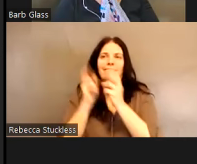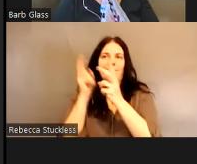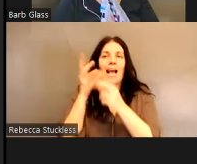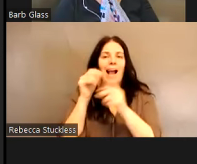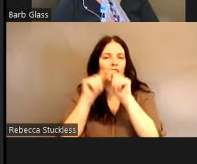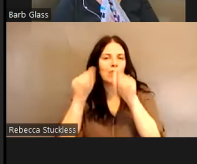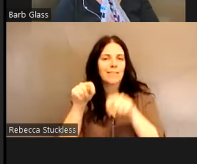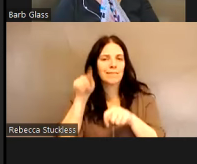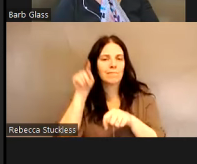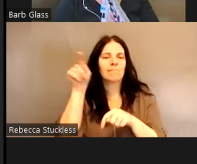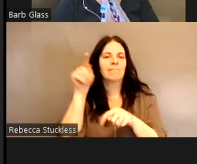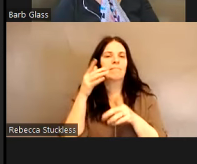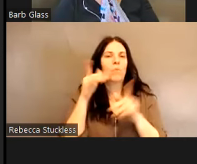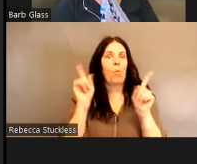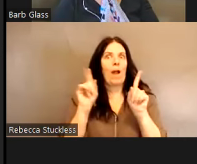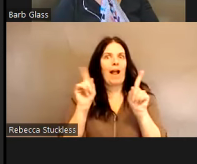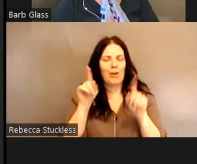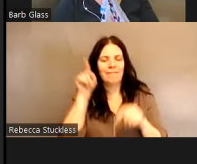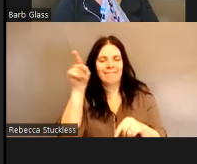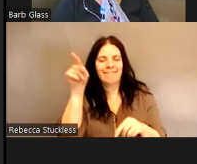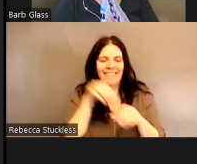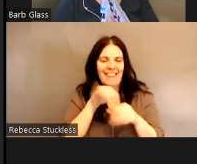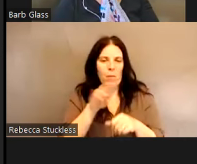are located.